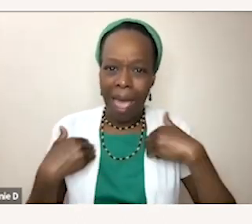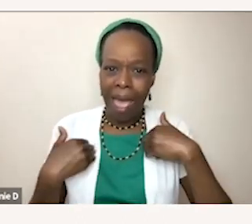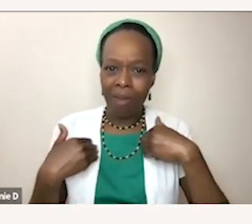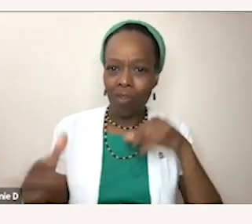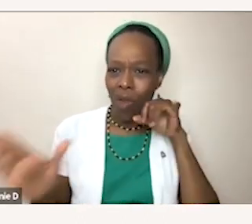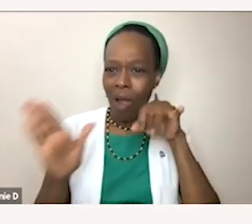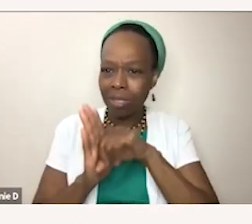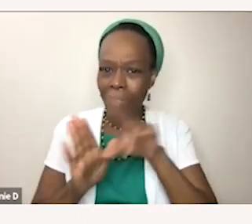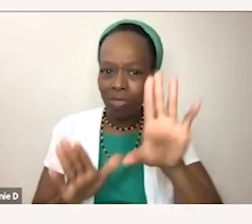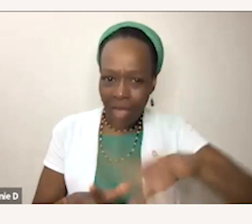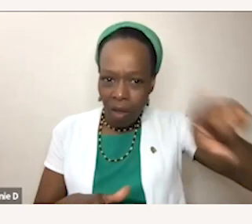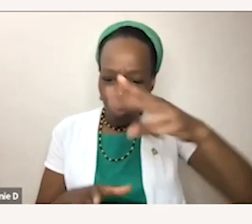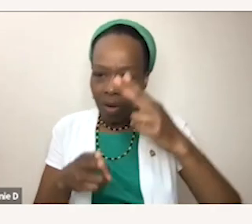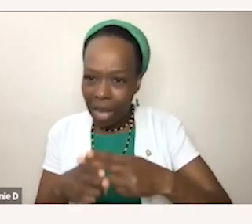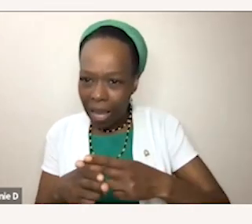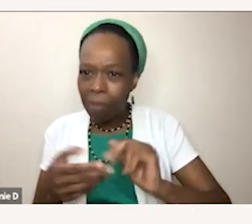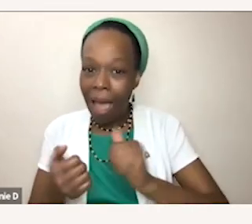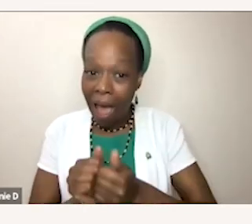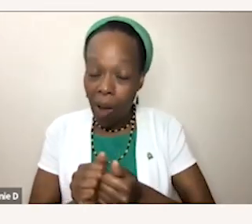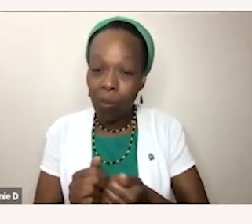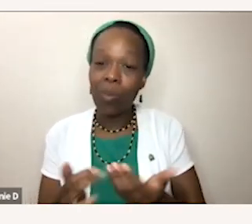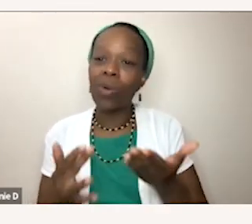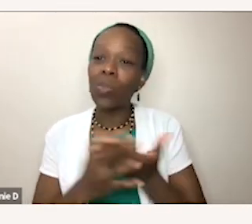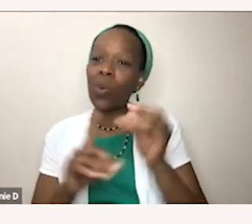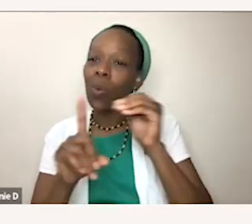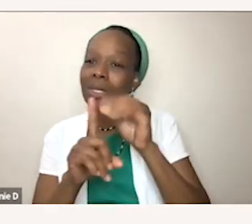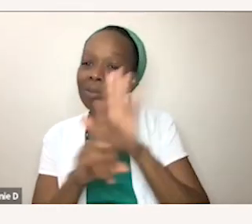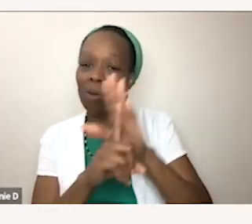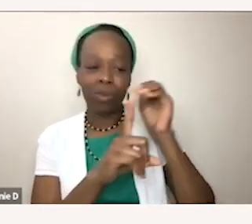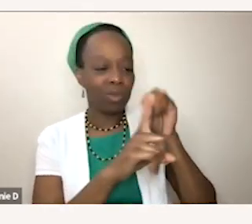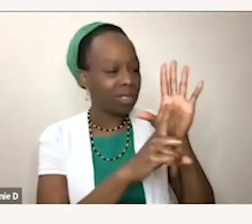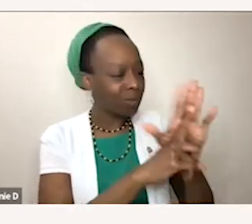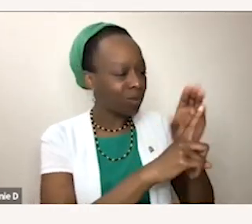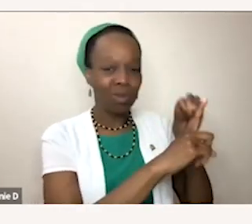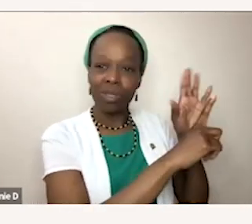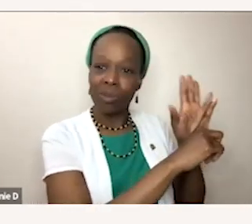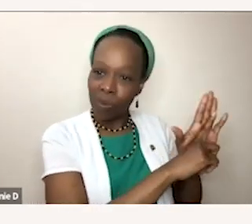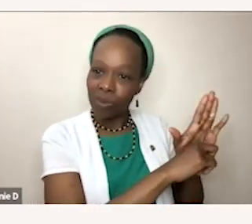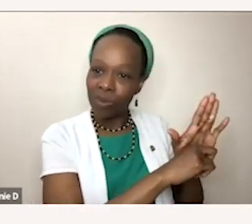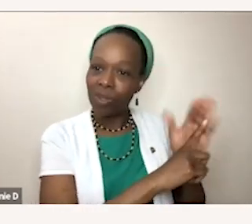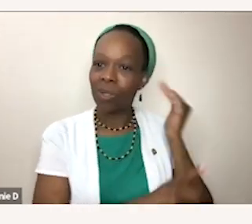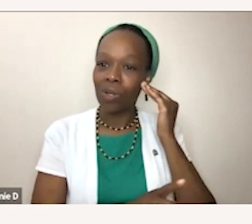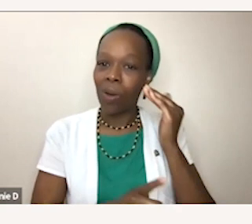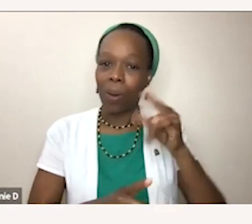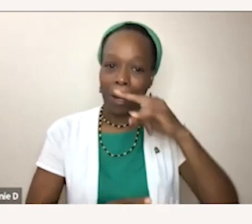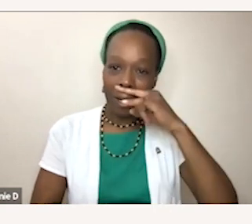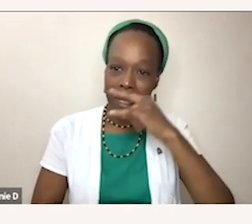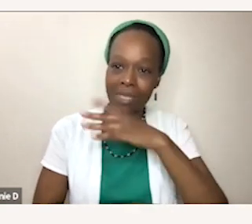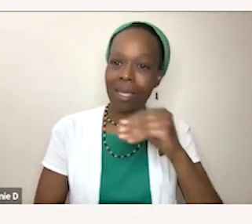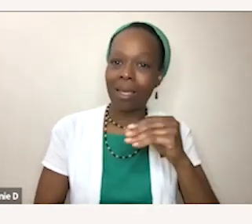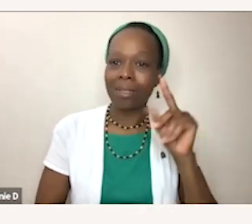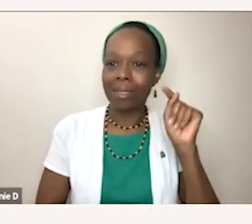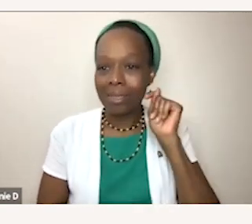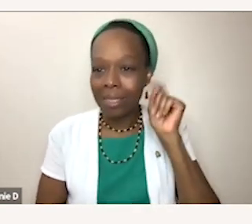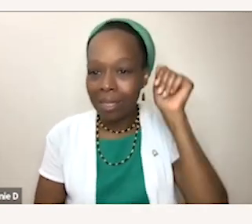because kids will say that, but, you know, kids and adolescents, putting on my speech language